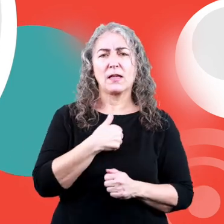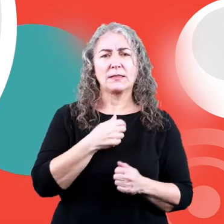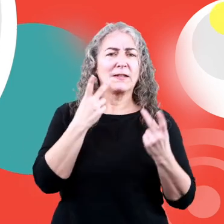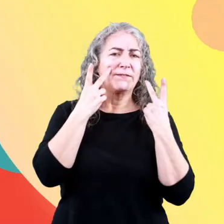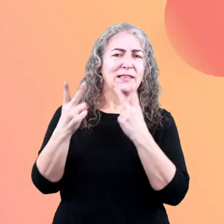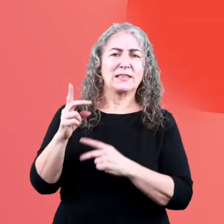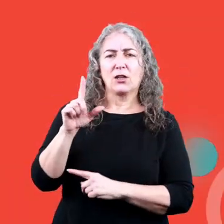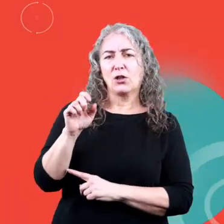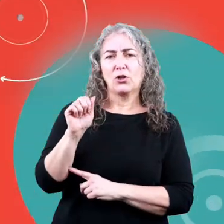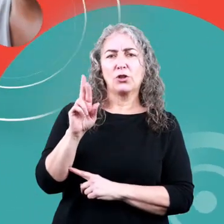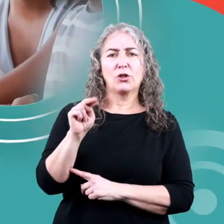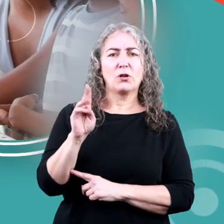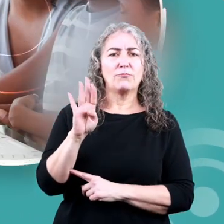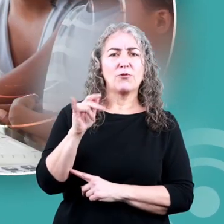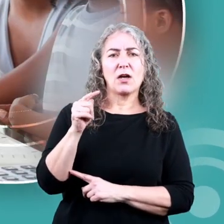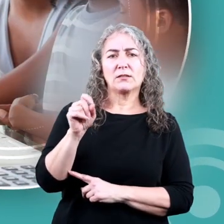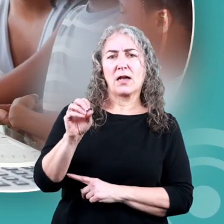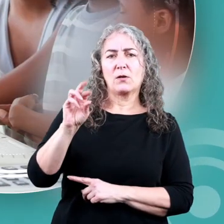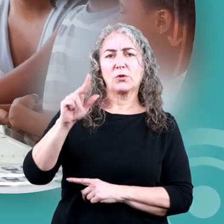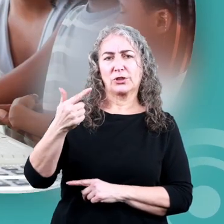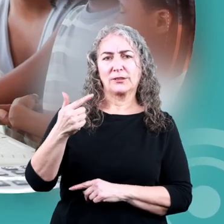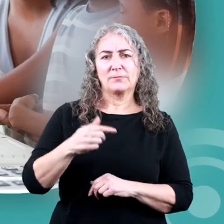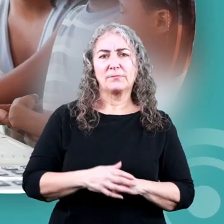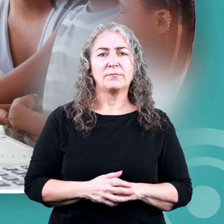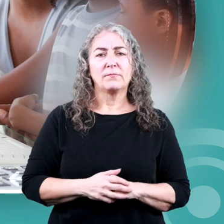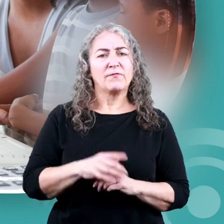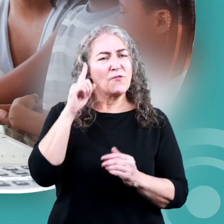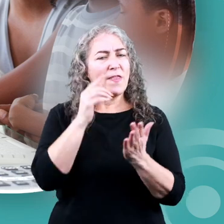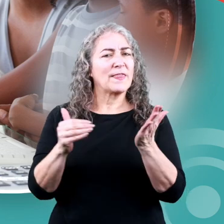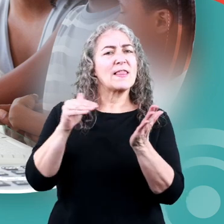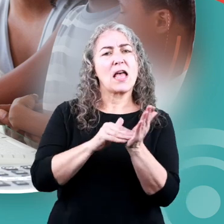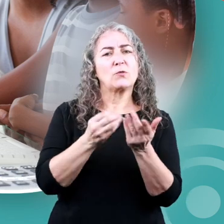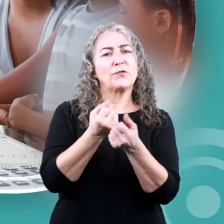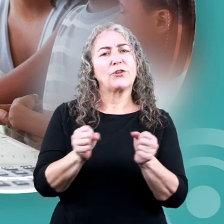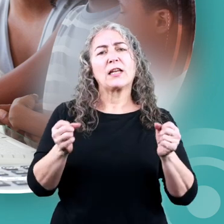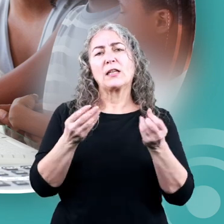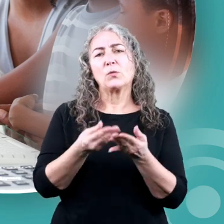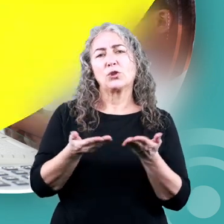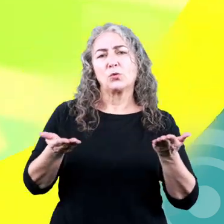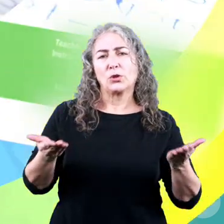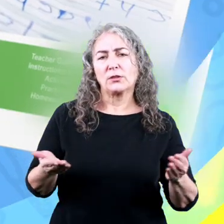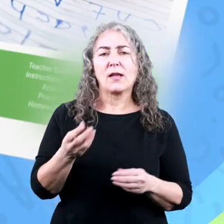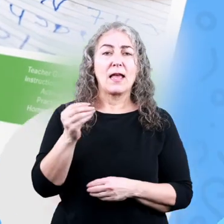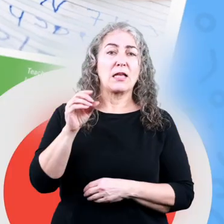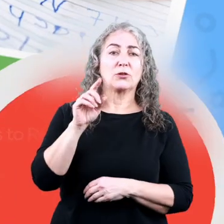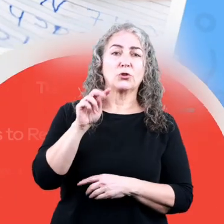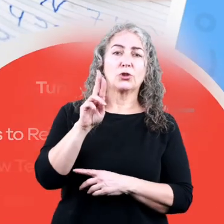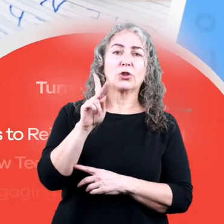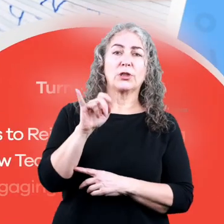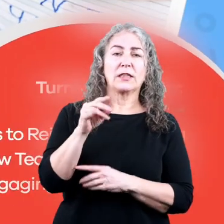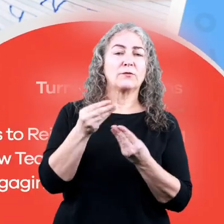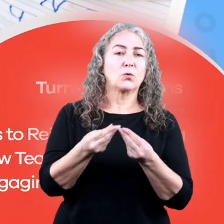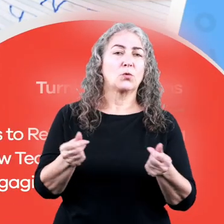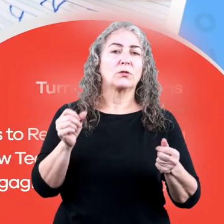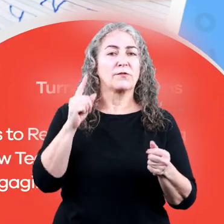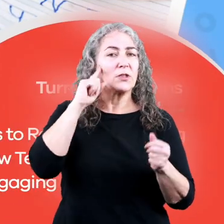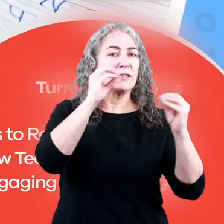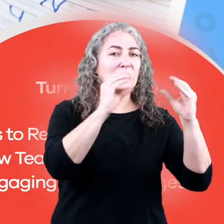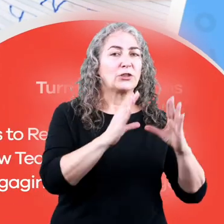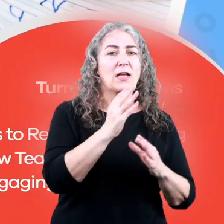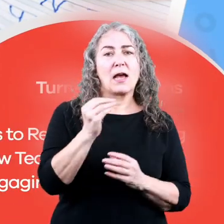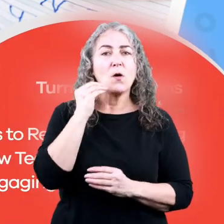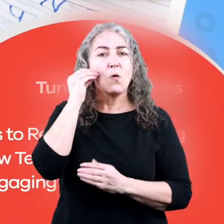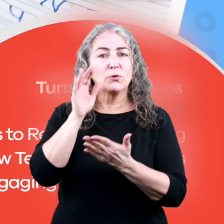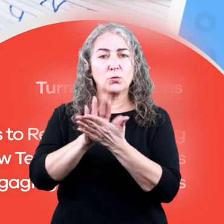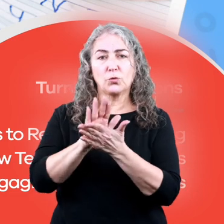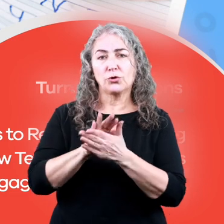Visit us at learnbright.org For thousands of free resources and turnkey solutions for teachers